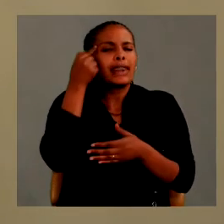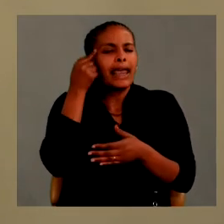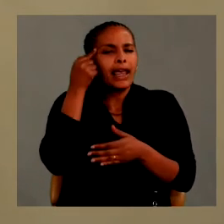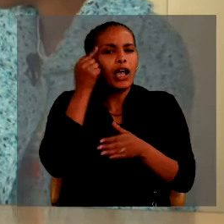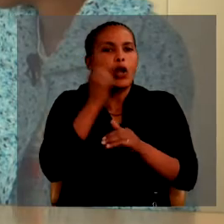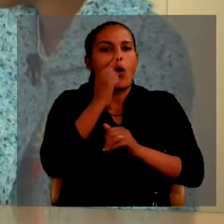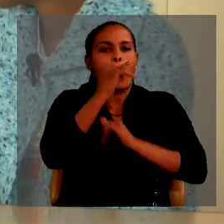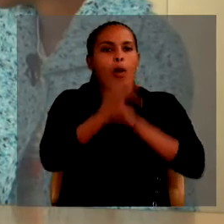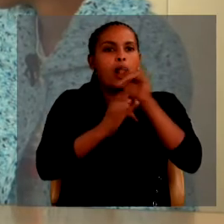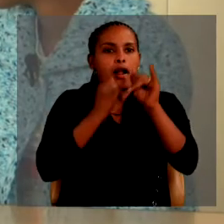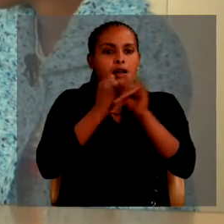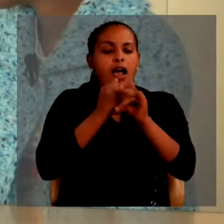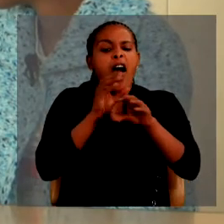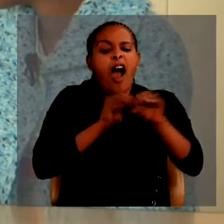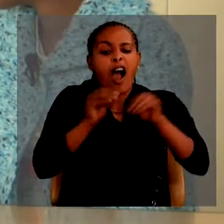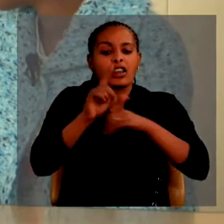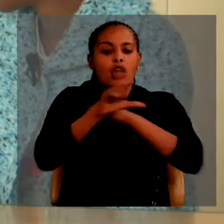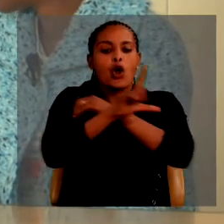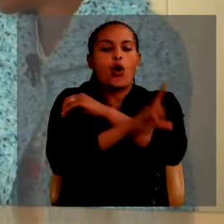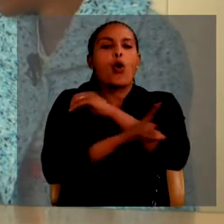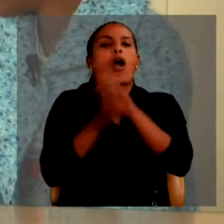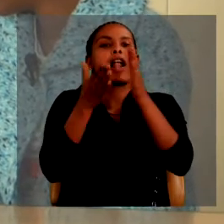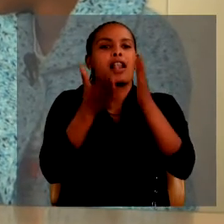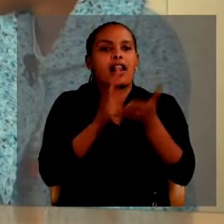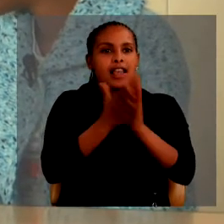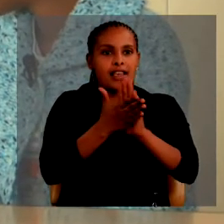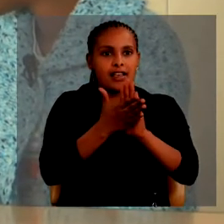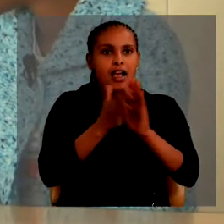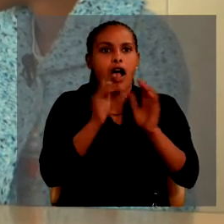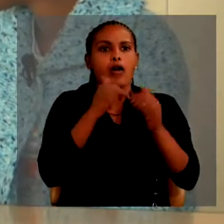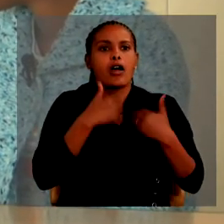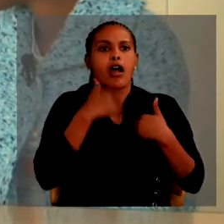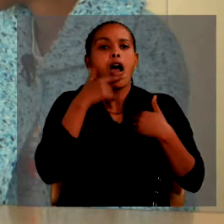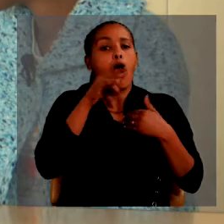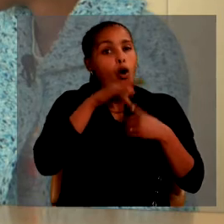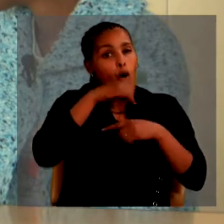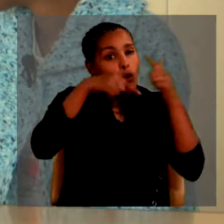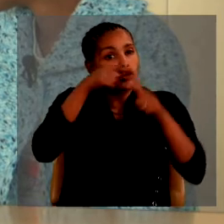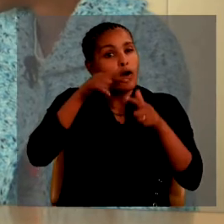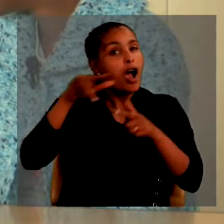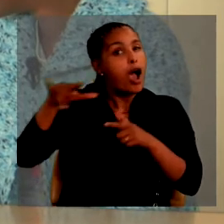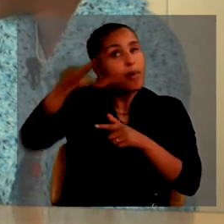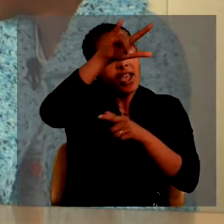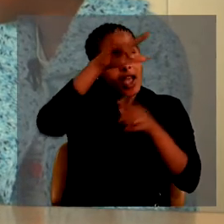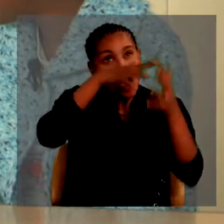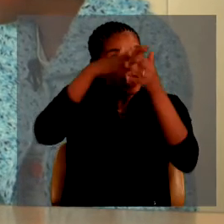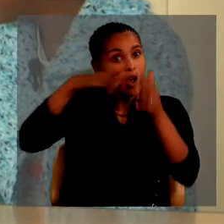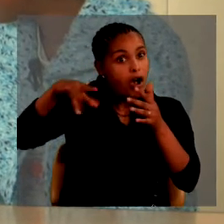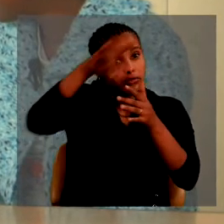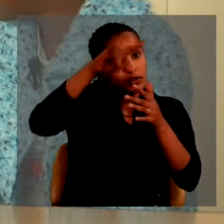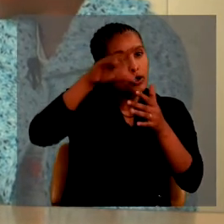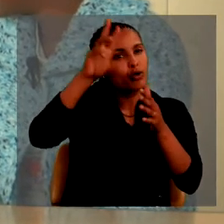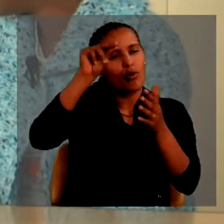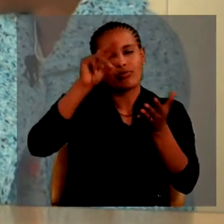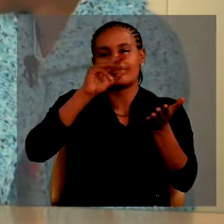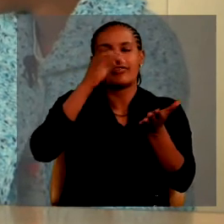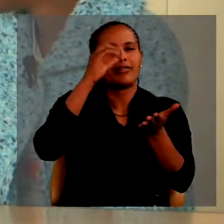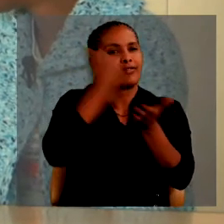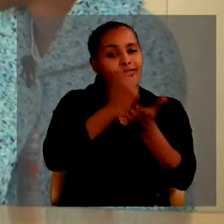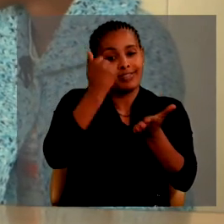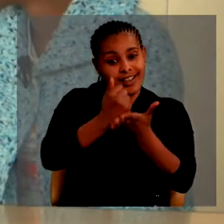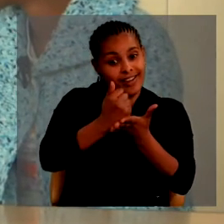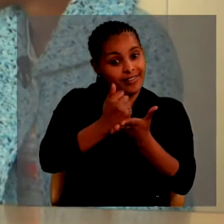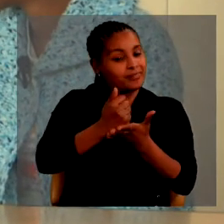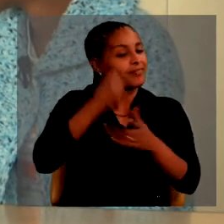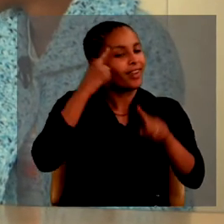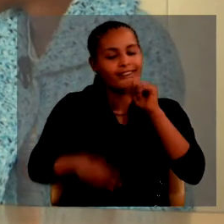globally, but you act locally. Yeah, I will have to go to America and plant, but nobody will give you a visa to go. But you may